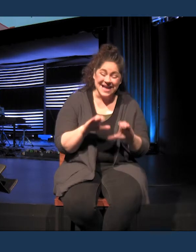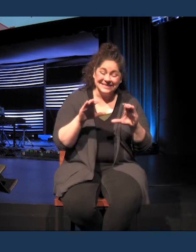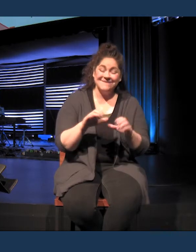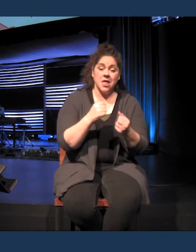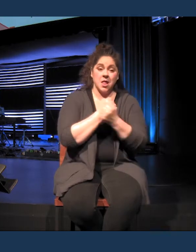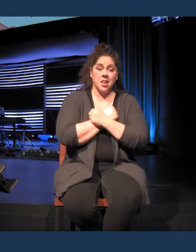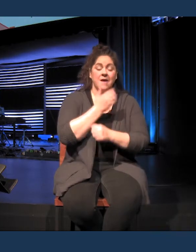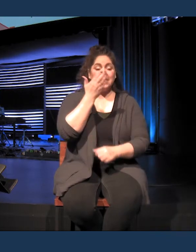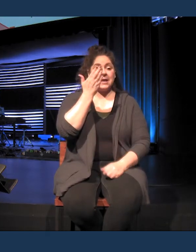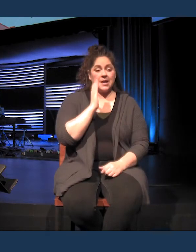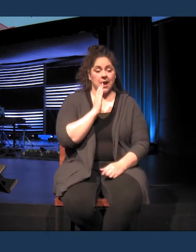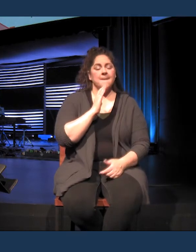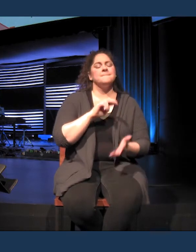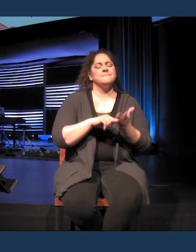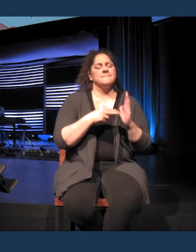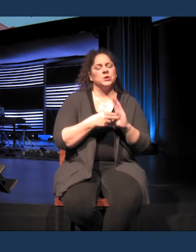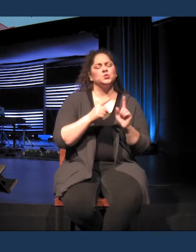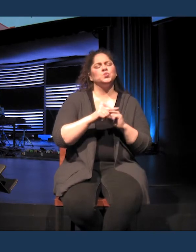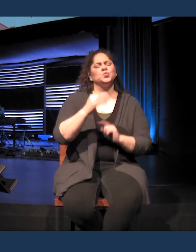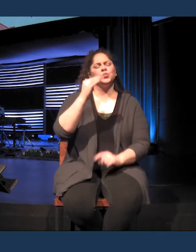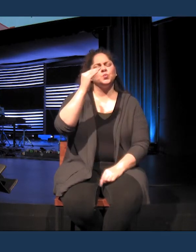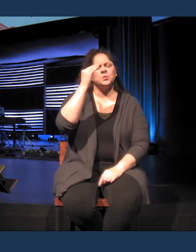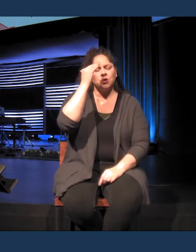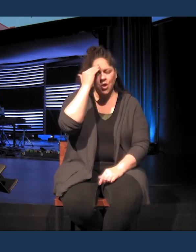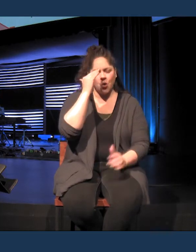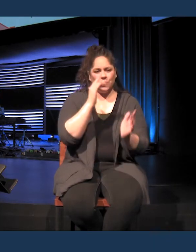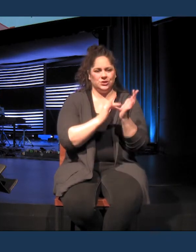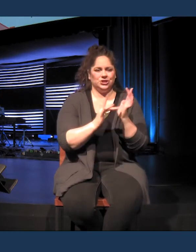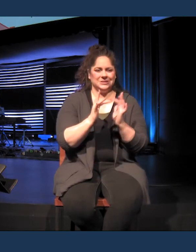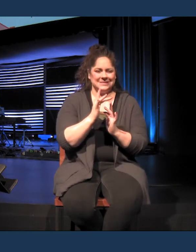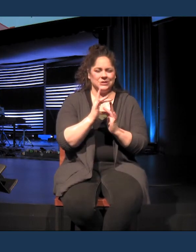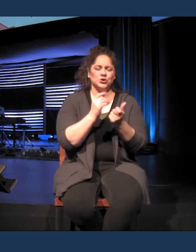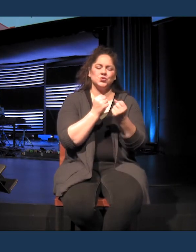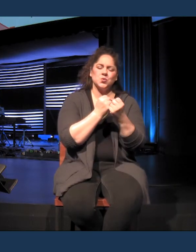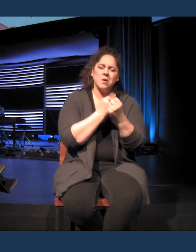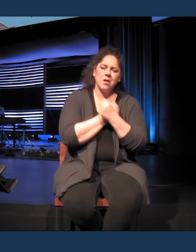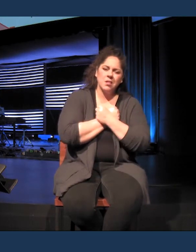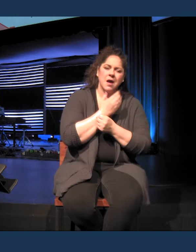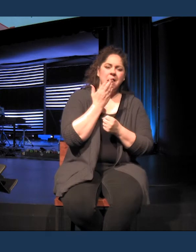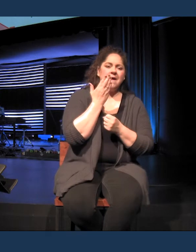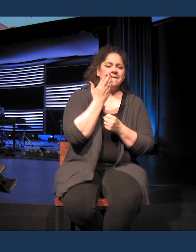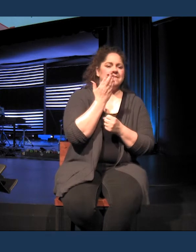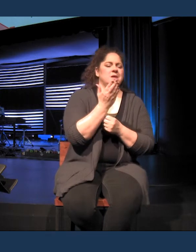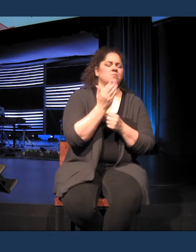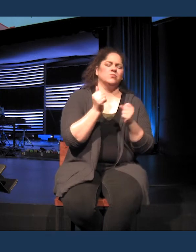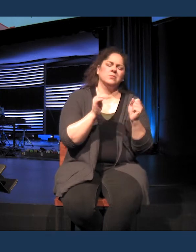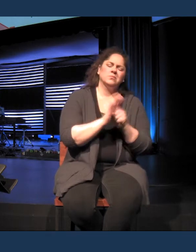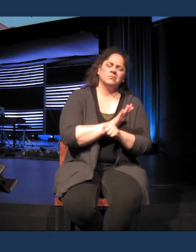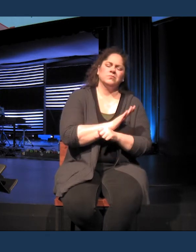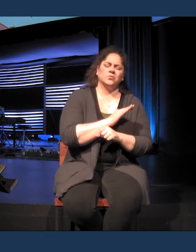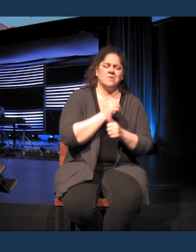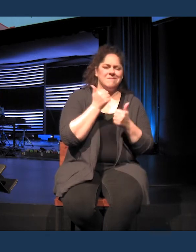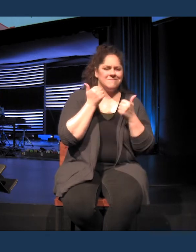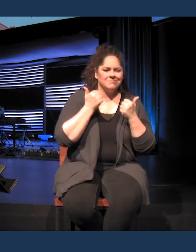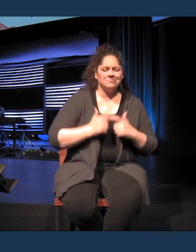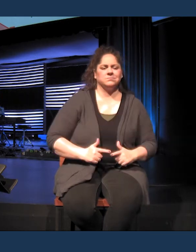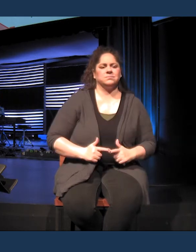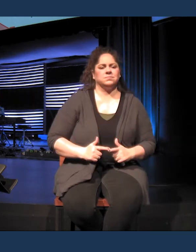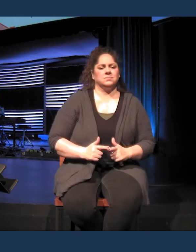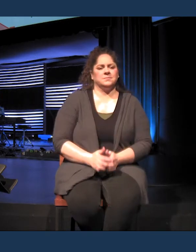down to this, to know Jesus and to love him with all that you are.